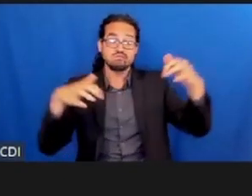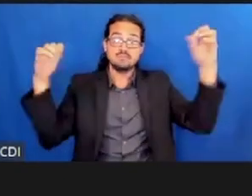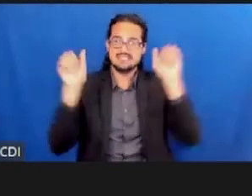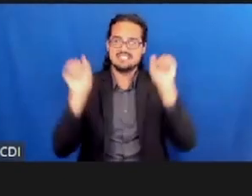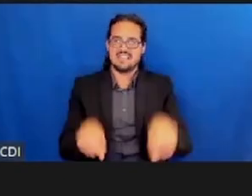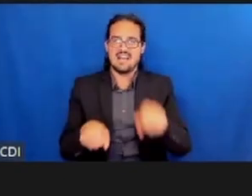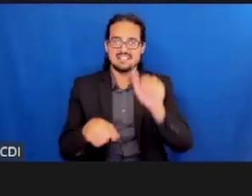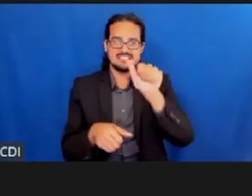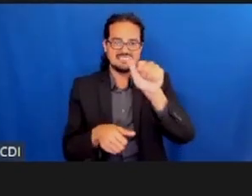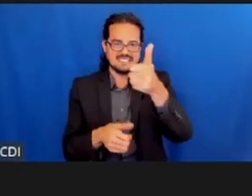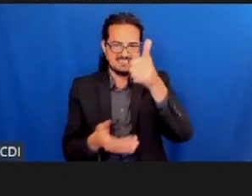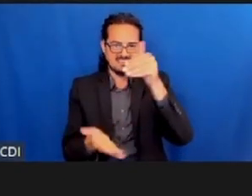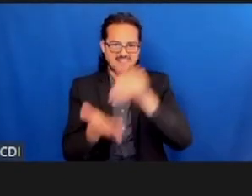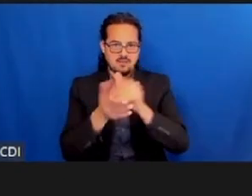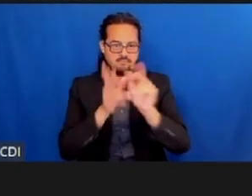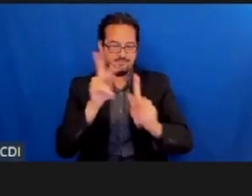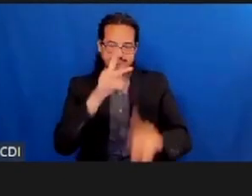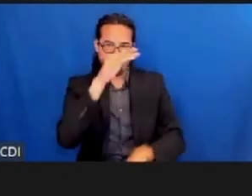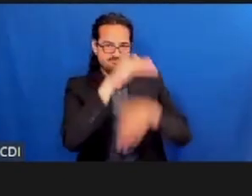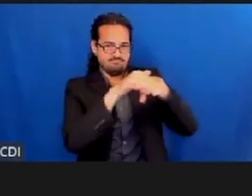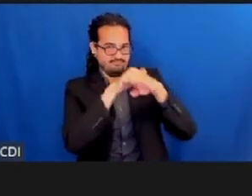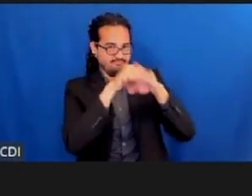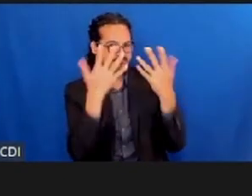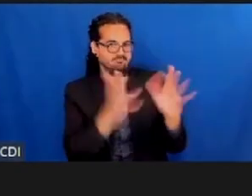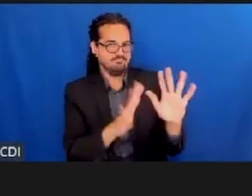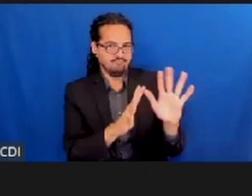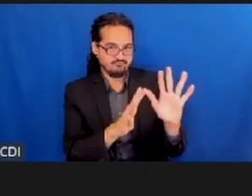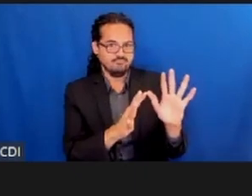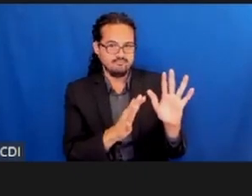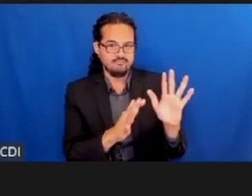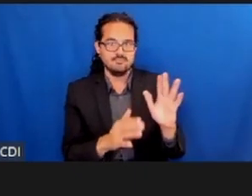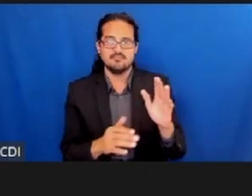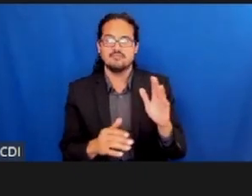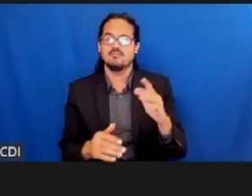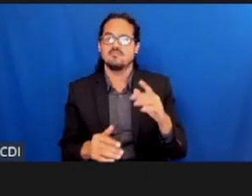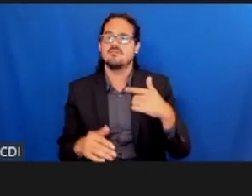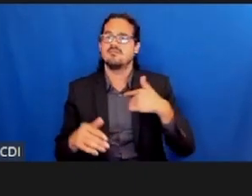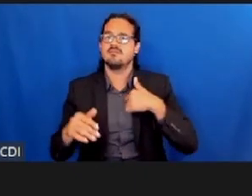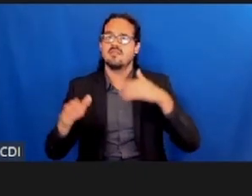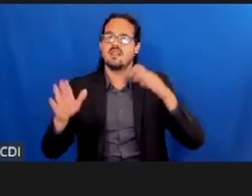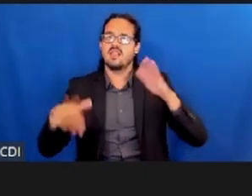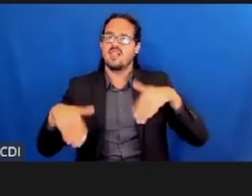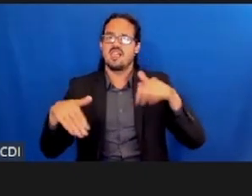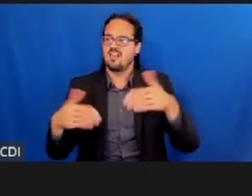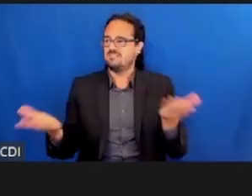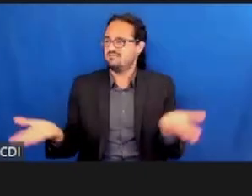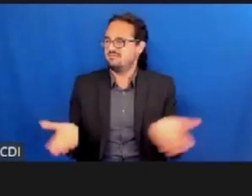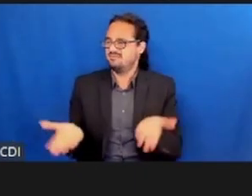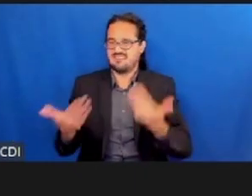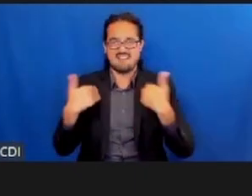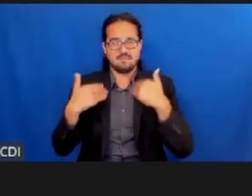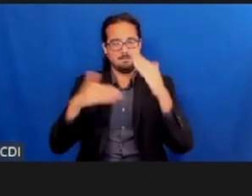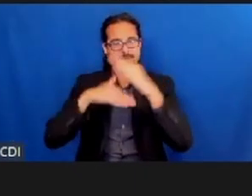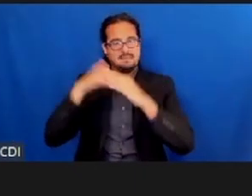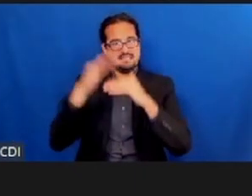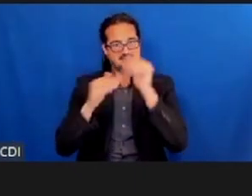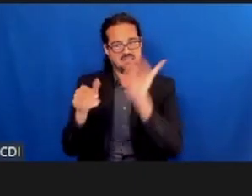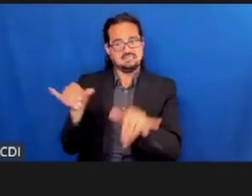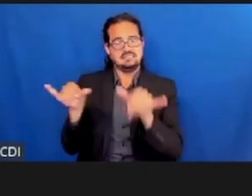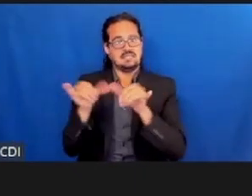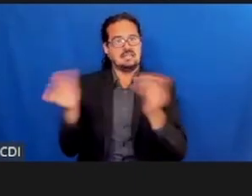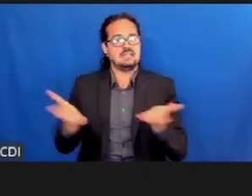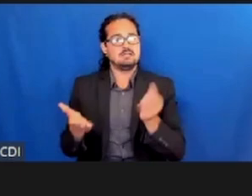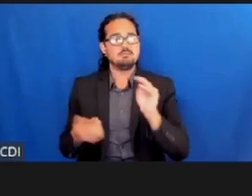test. Face covering is also an important part of the ongoing regulations. We will be following CDC guidance as a